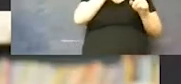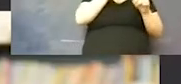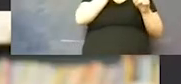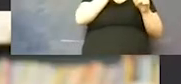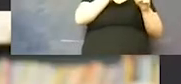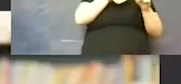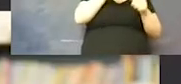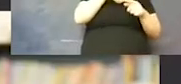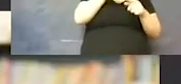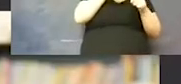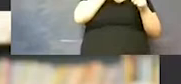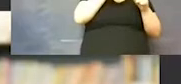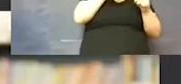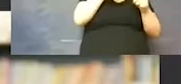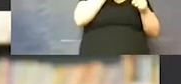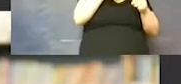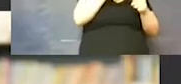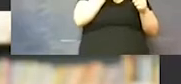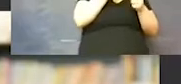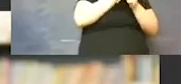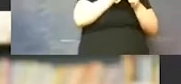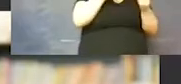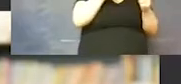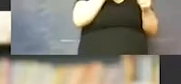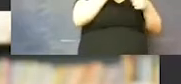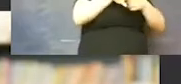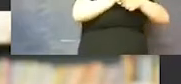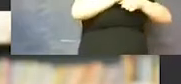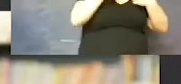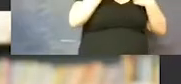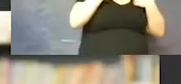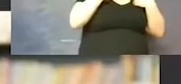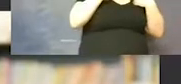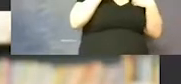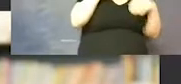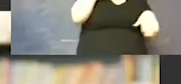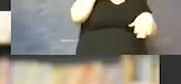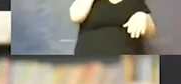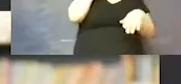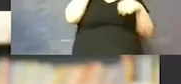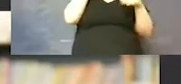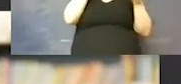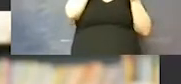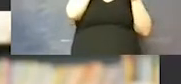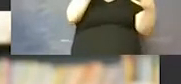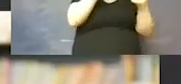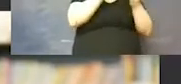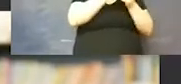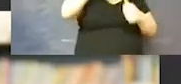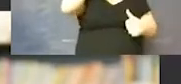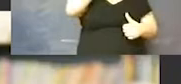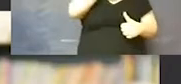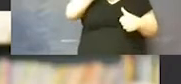probable case. We notify all close contacts via telephone and email.